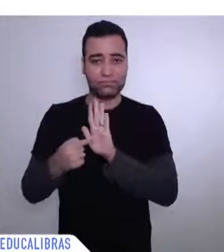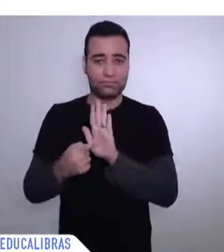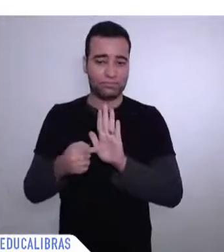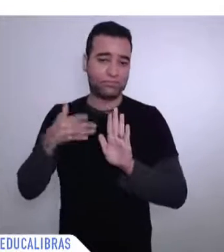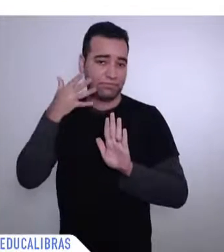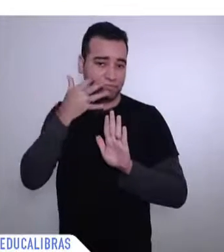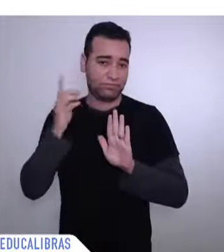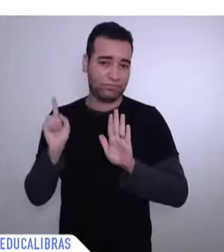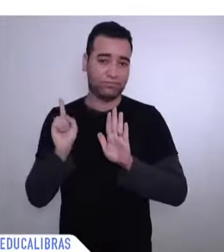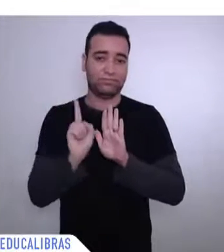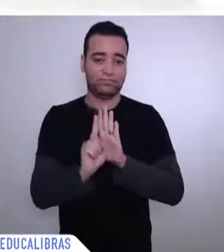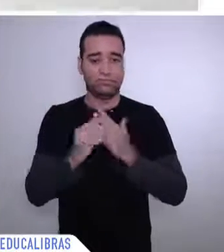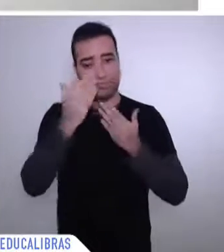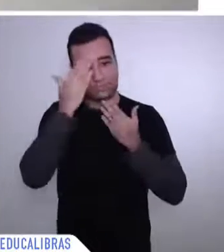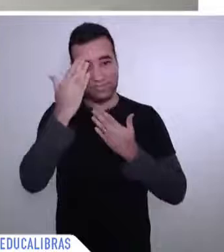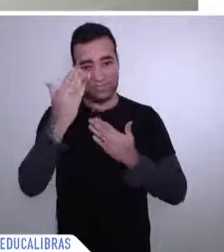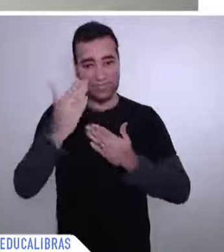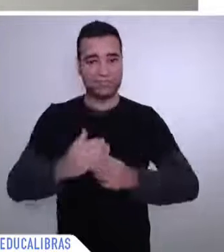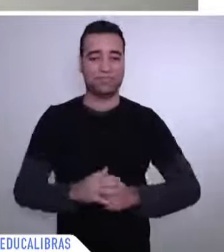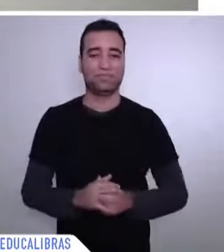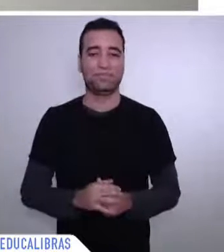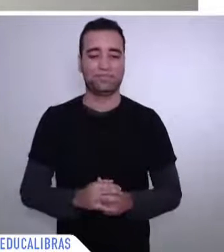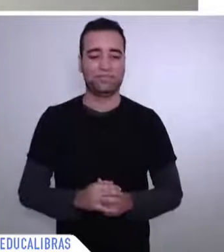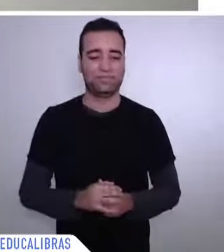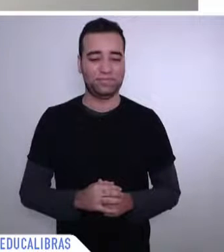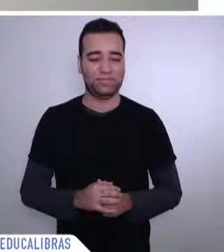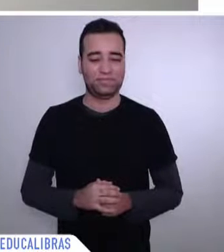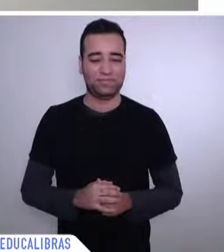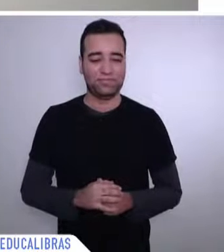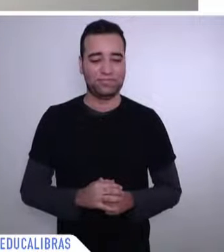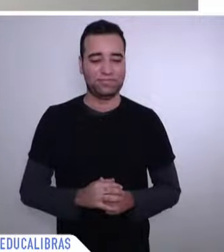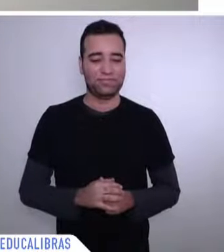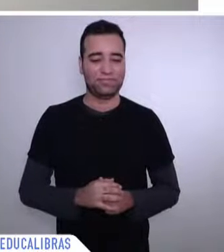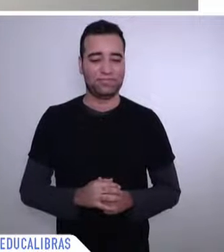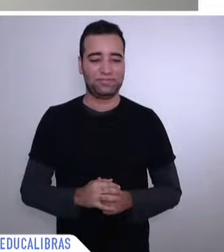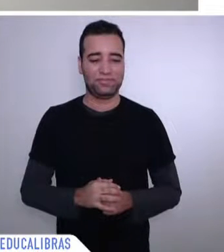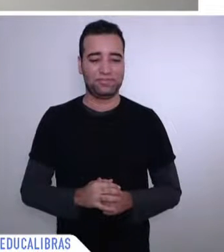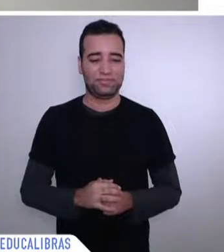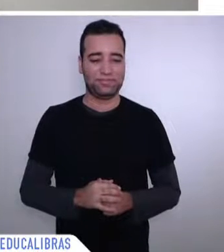today's panel and introduce our guests. Thank you.